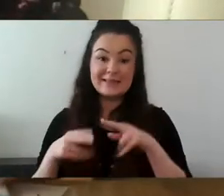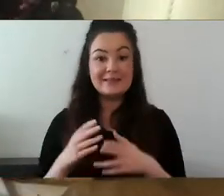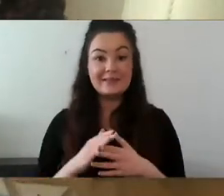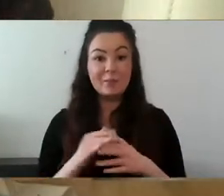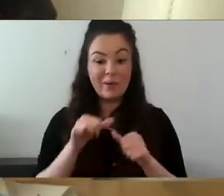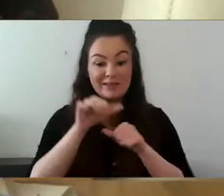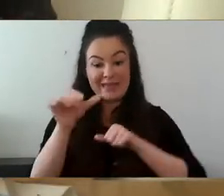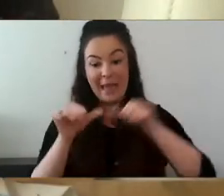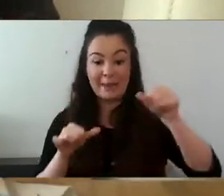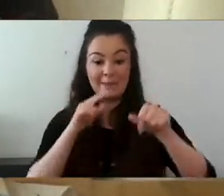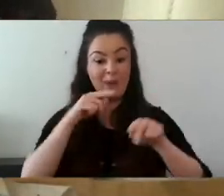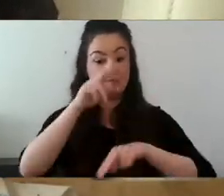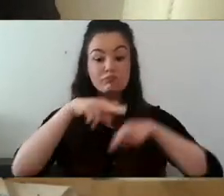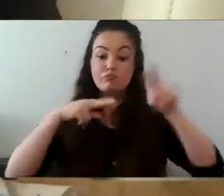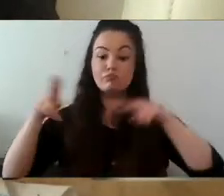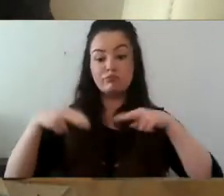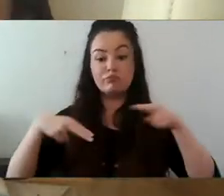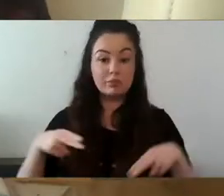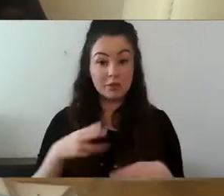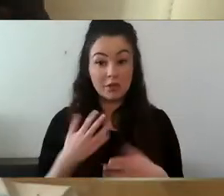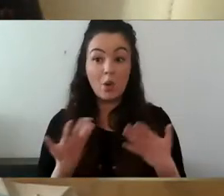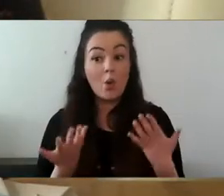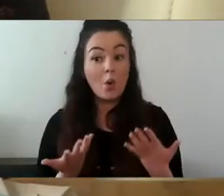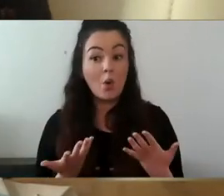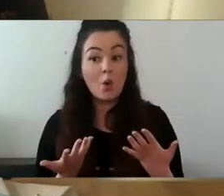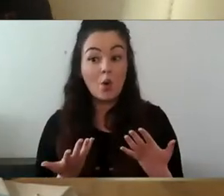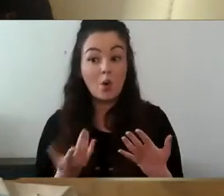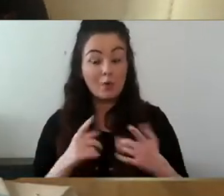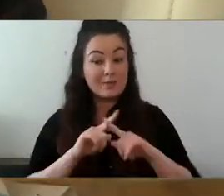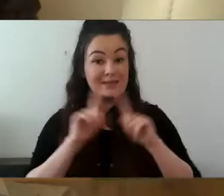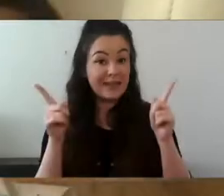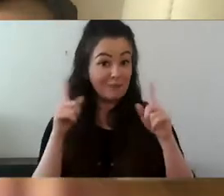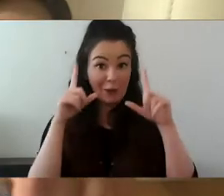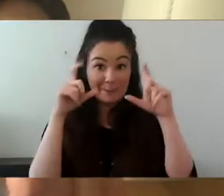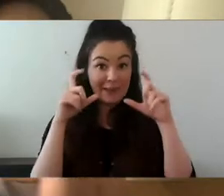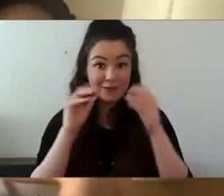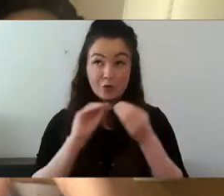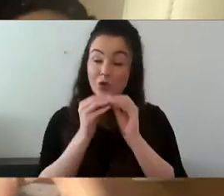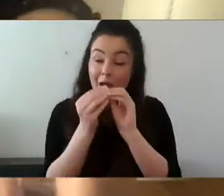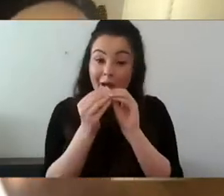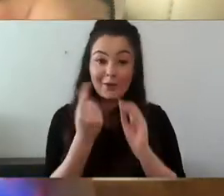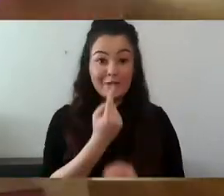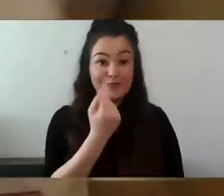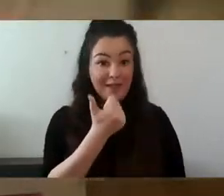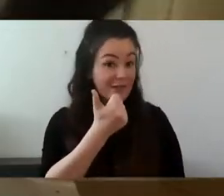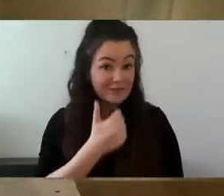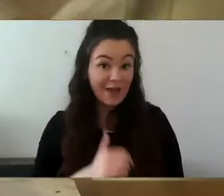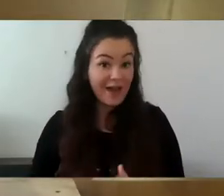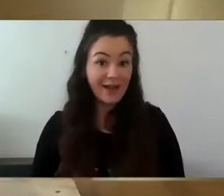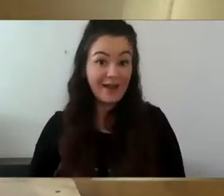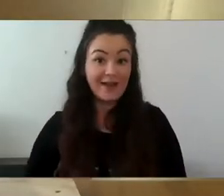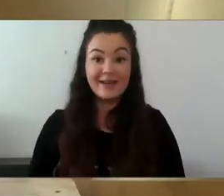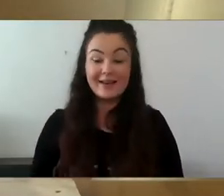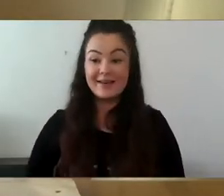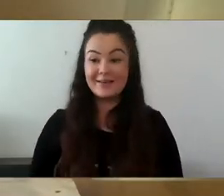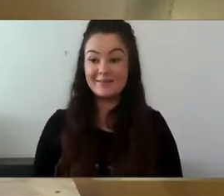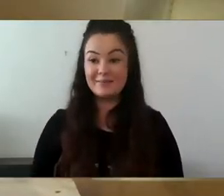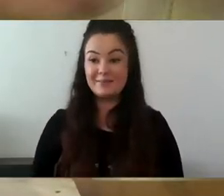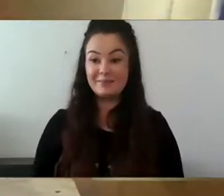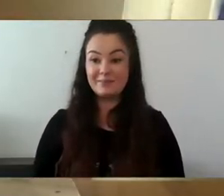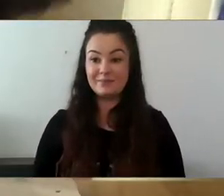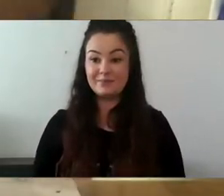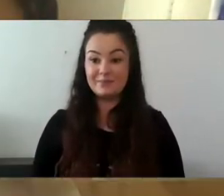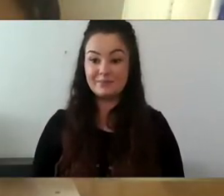of masking tape stuck down that you've painted over, or it could be a different picture of your choice. That is absolutely fine.